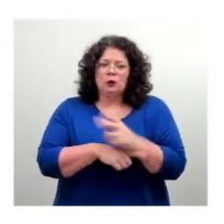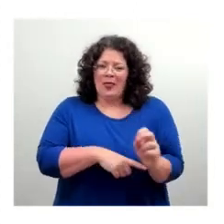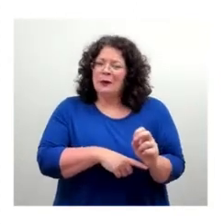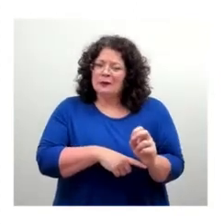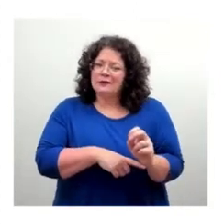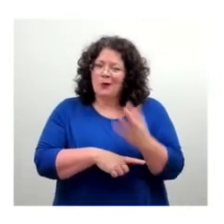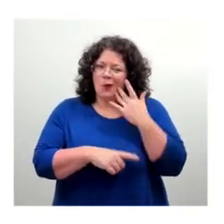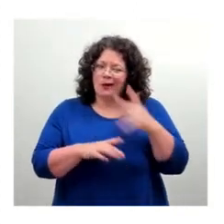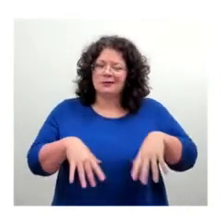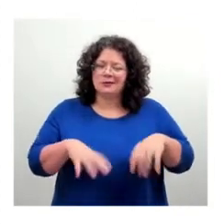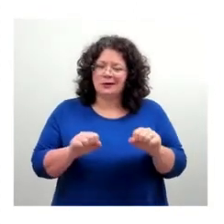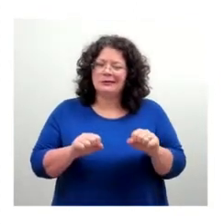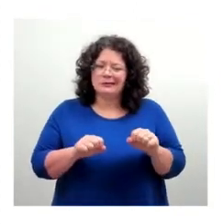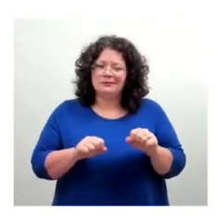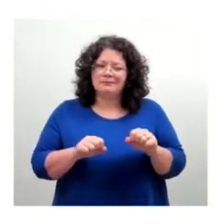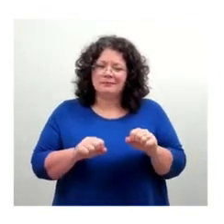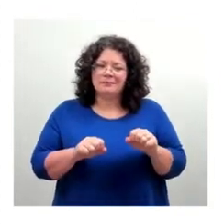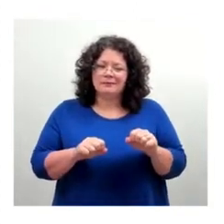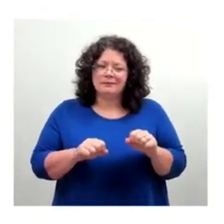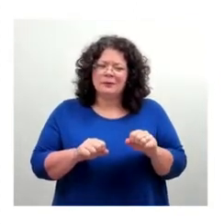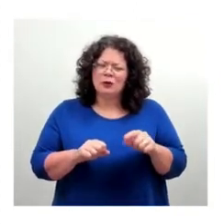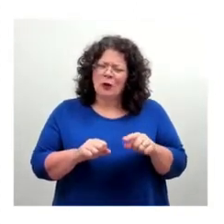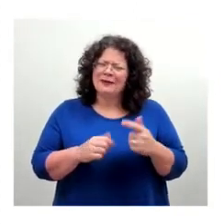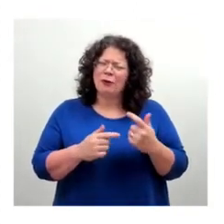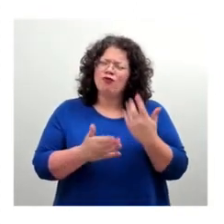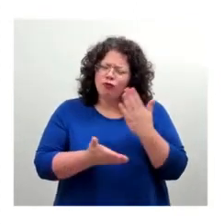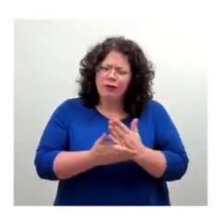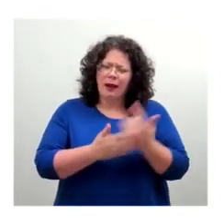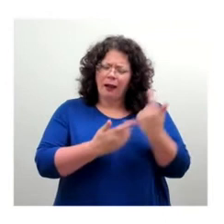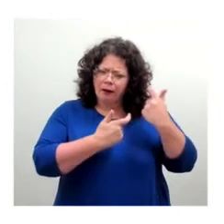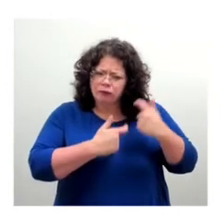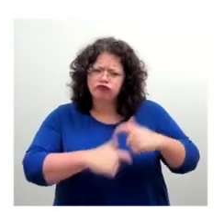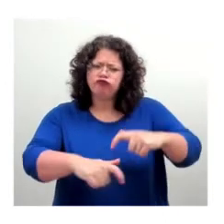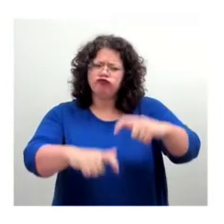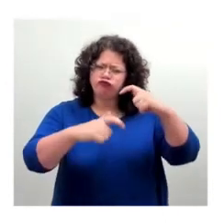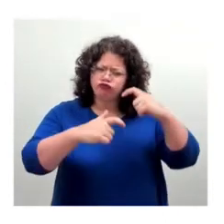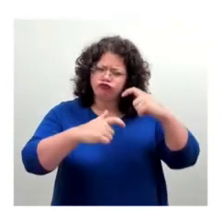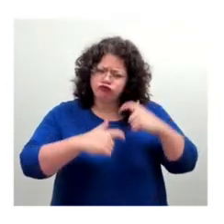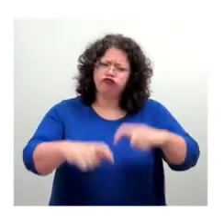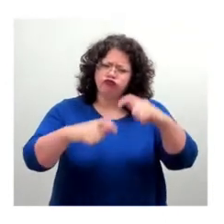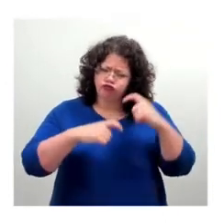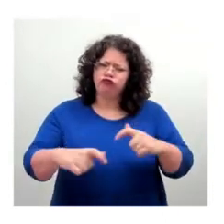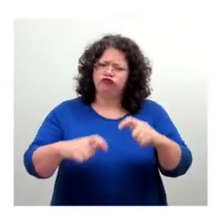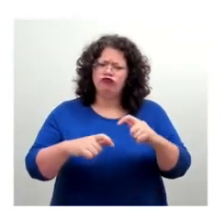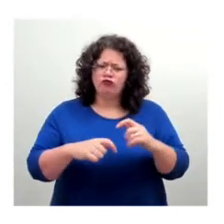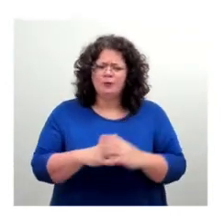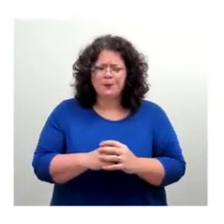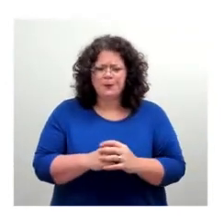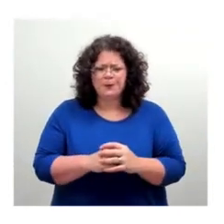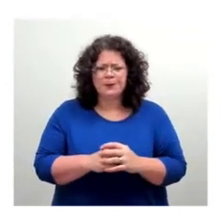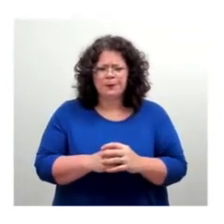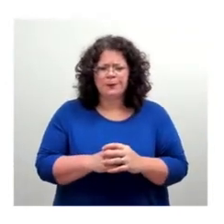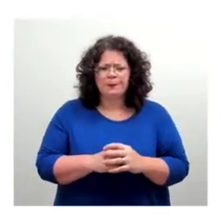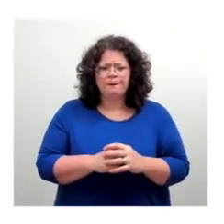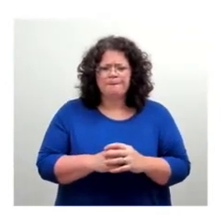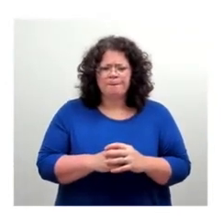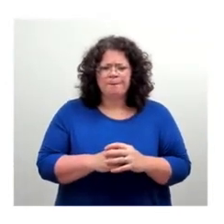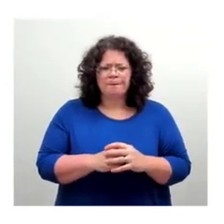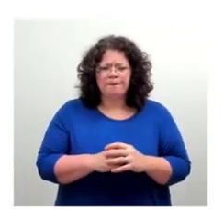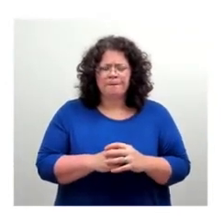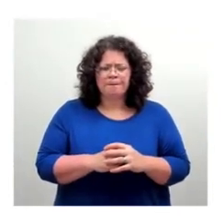about, I think maybe it was you, Sonali, said about, consistency of experience. If you're selecting audio description from